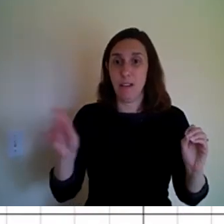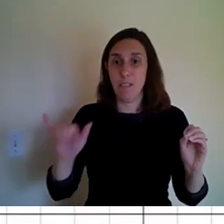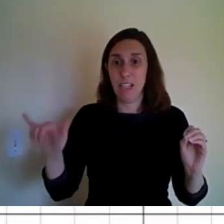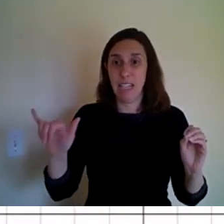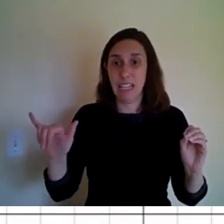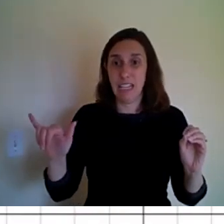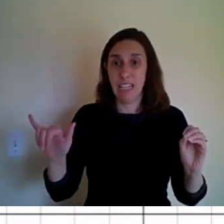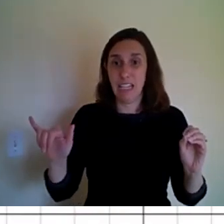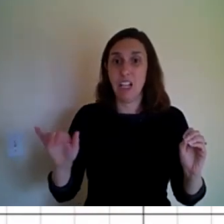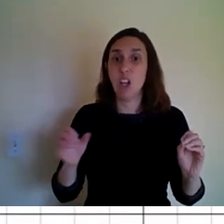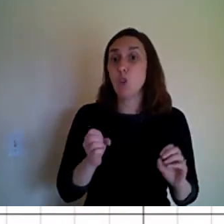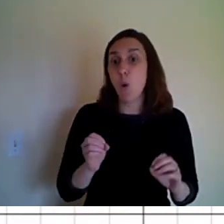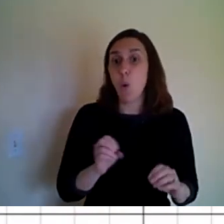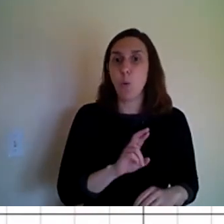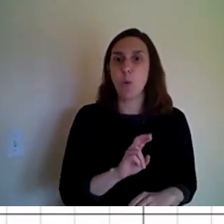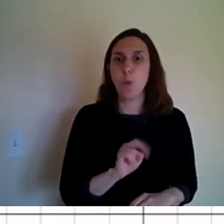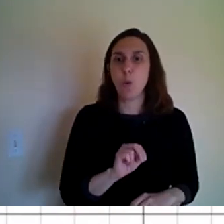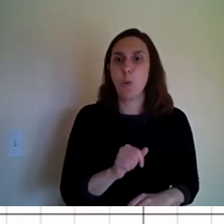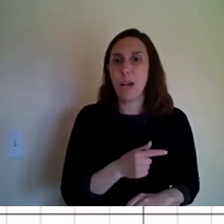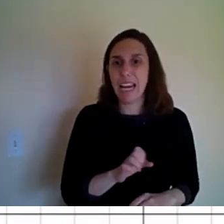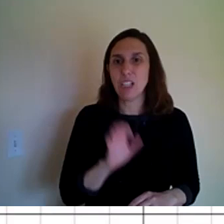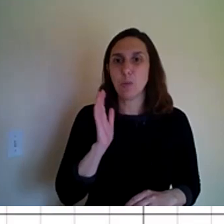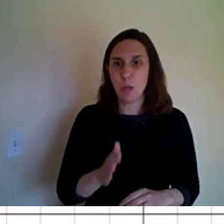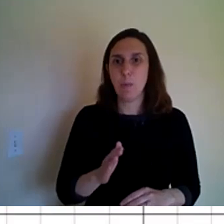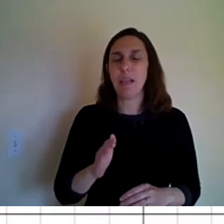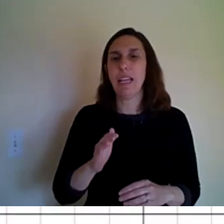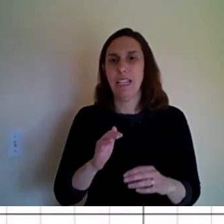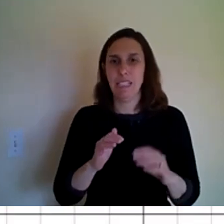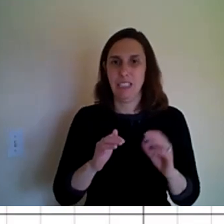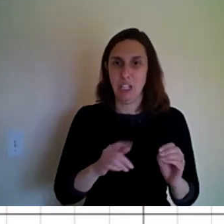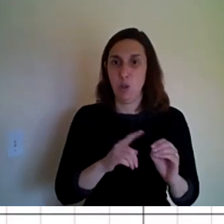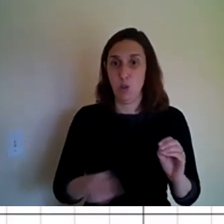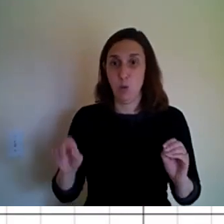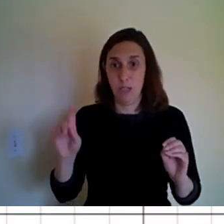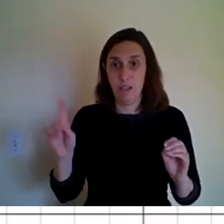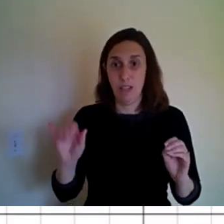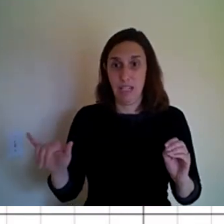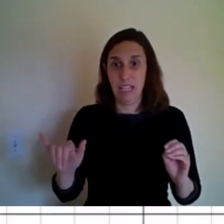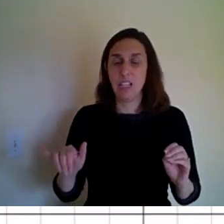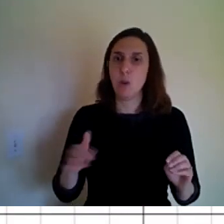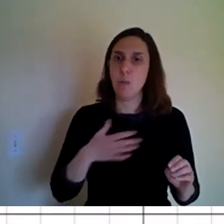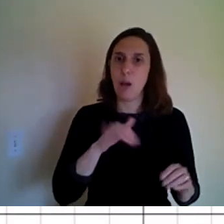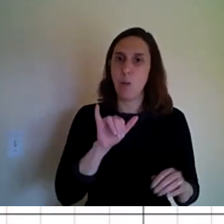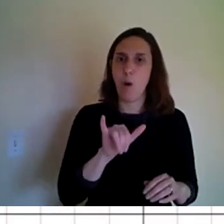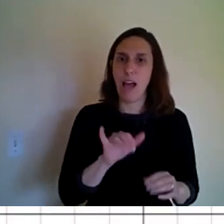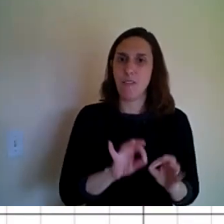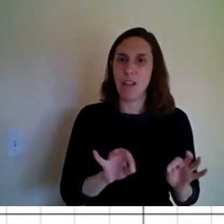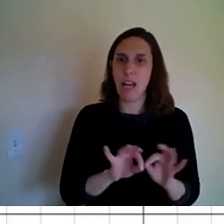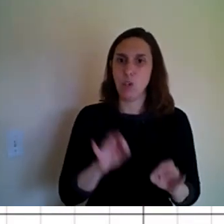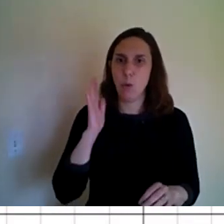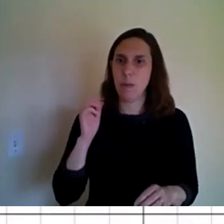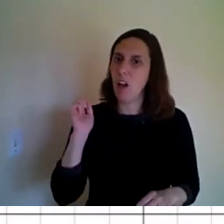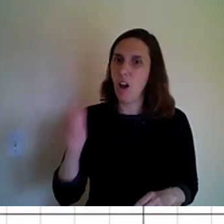range of the answer is going to be 0 from infinity. So my y values will be all positive. Because these